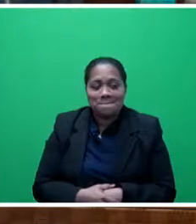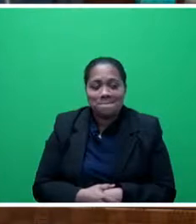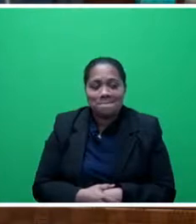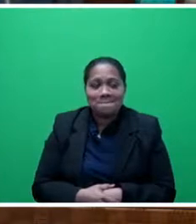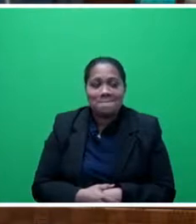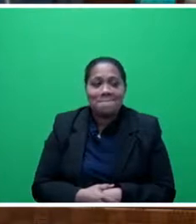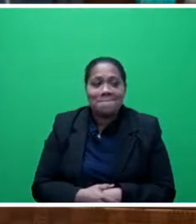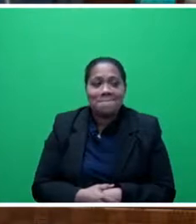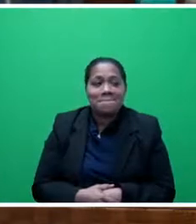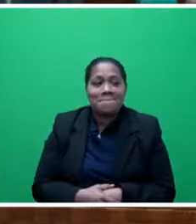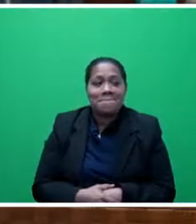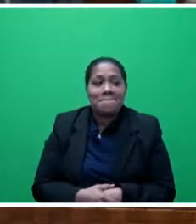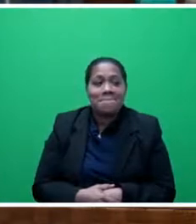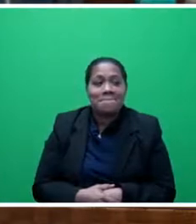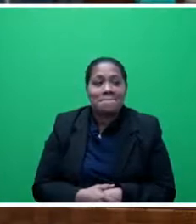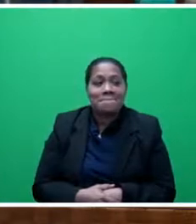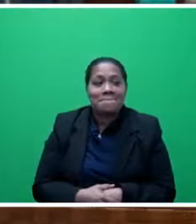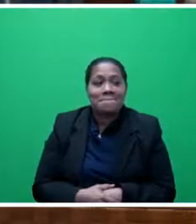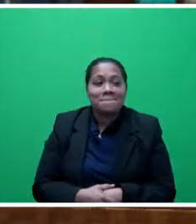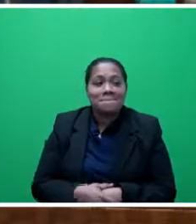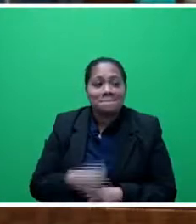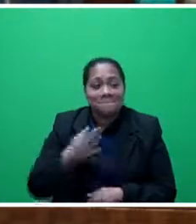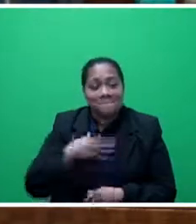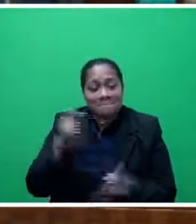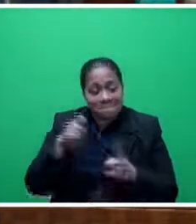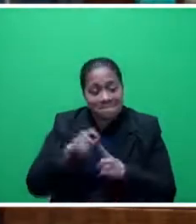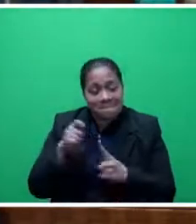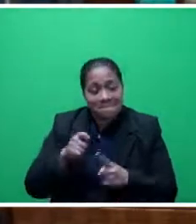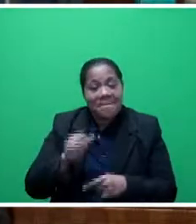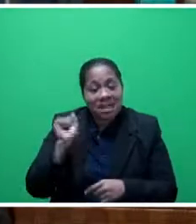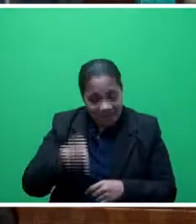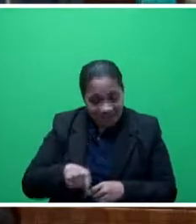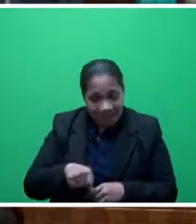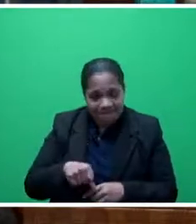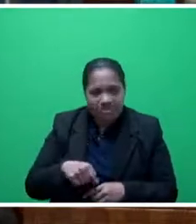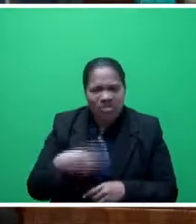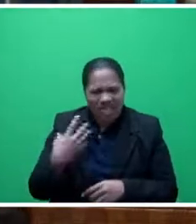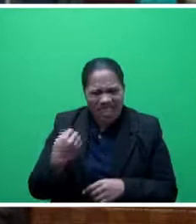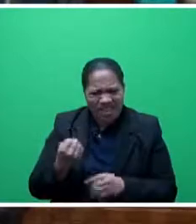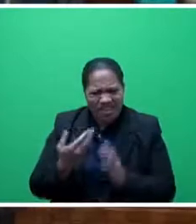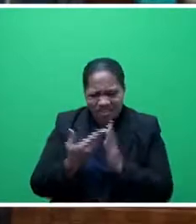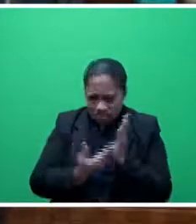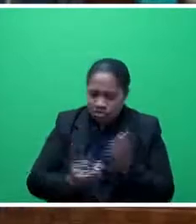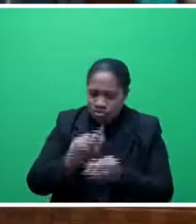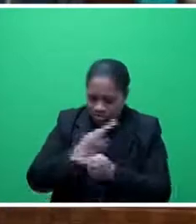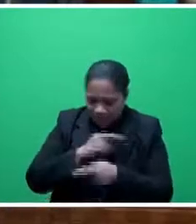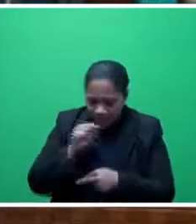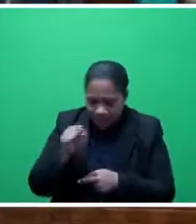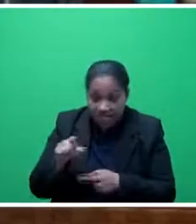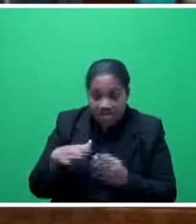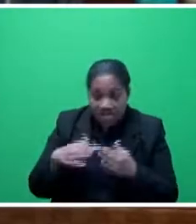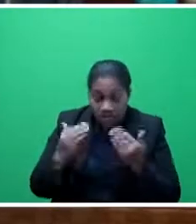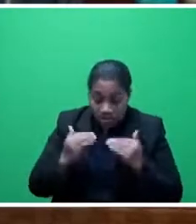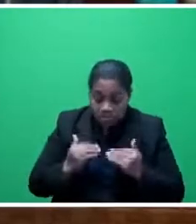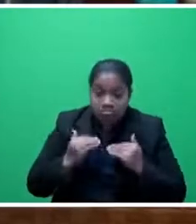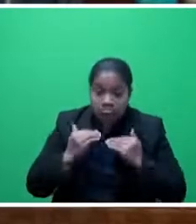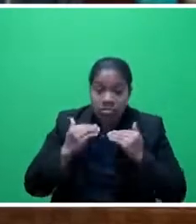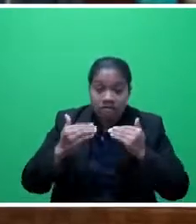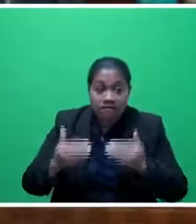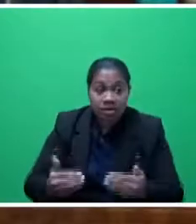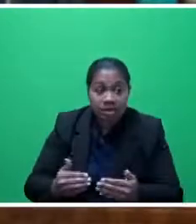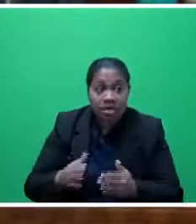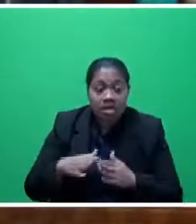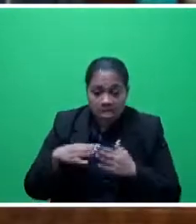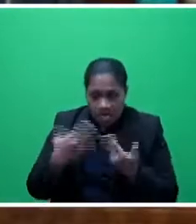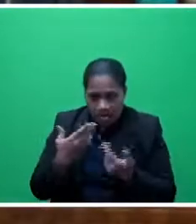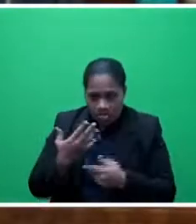So my whole point is that, yes, you have the mandate, we respect you for that, but now, moving forward, we now have to hold you into